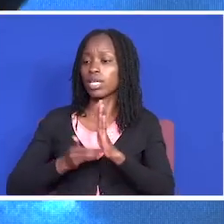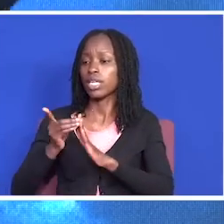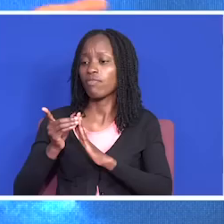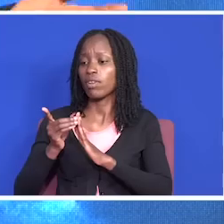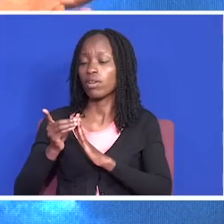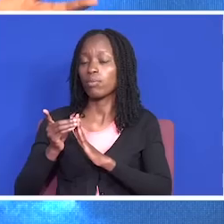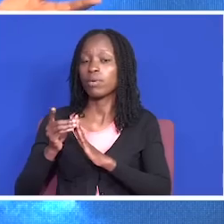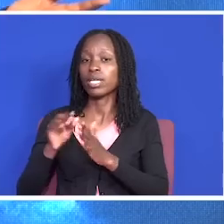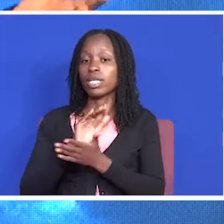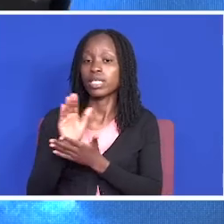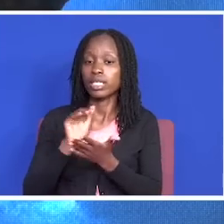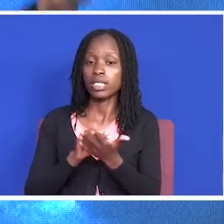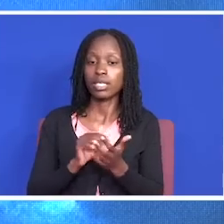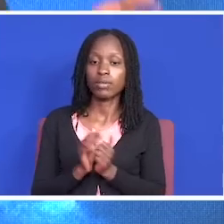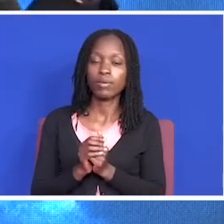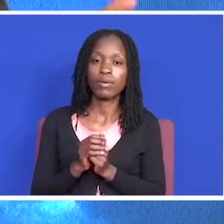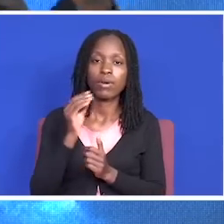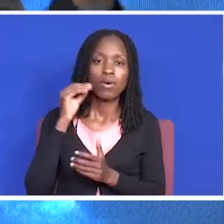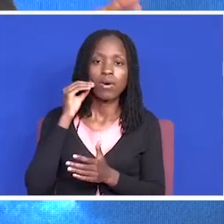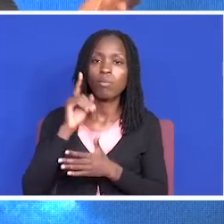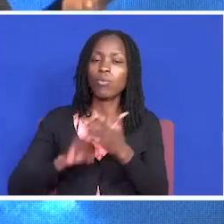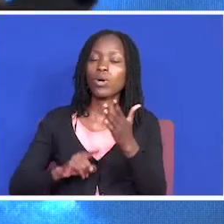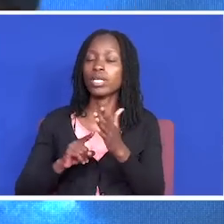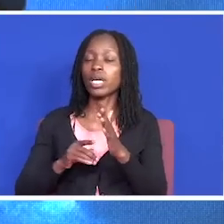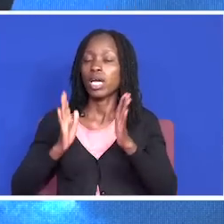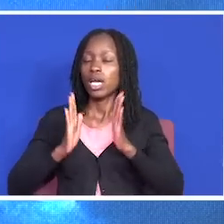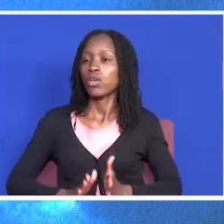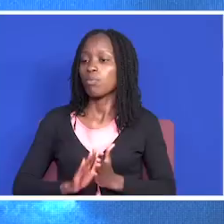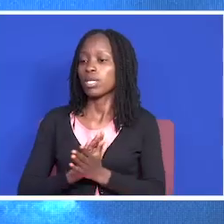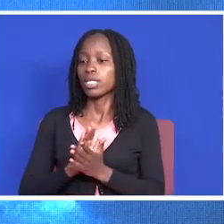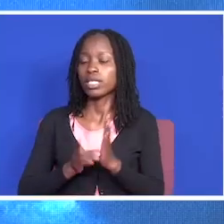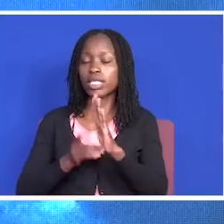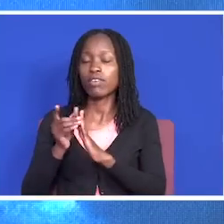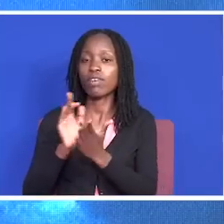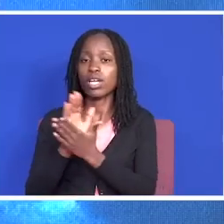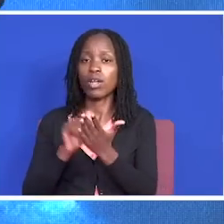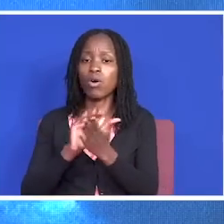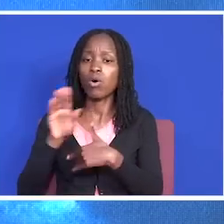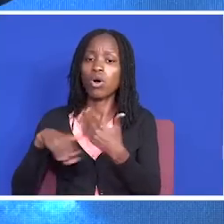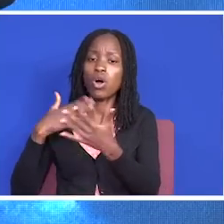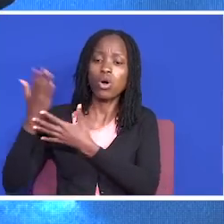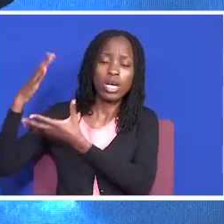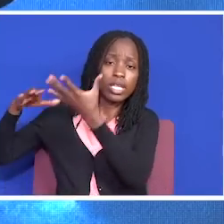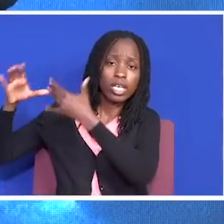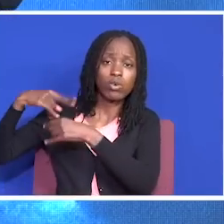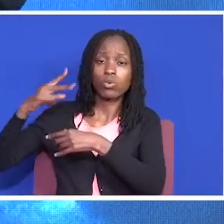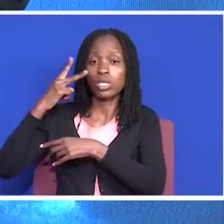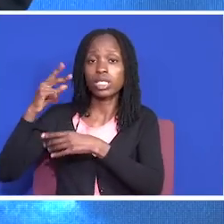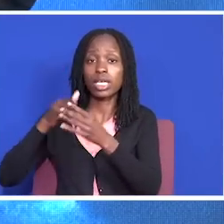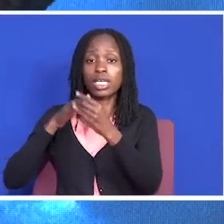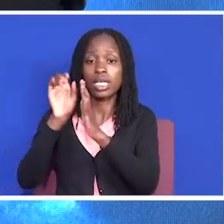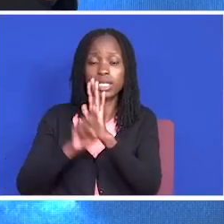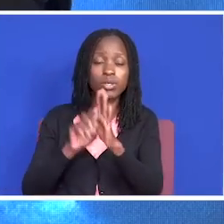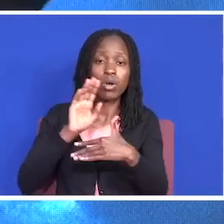Center. What are homes? Human Development Center. All the confusion we see in industry, all